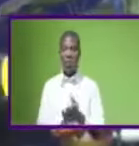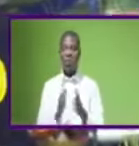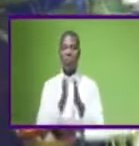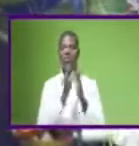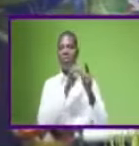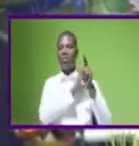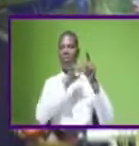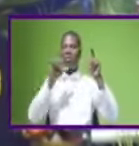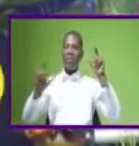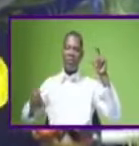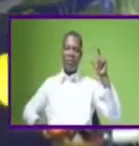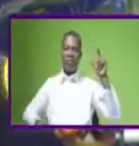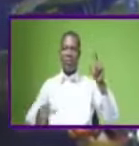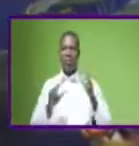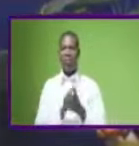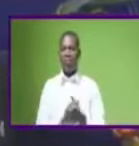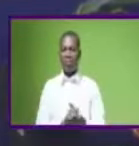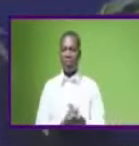Praise the Lord. Hallelujah.